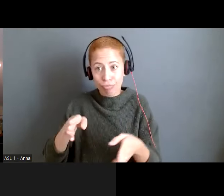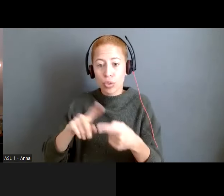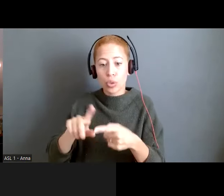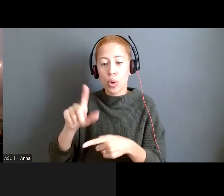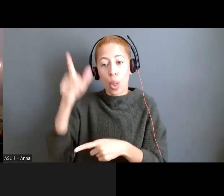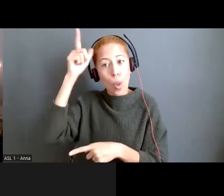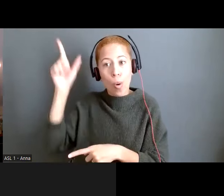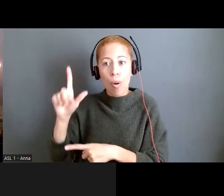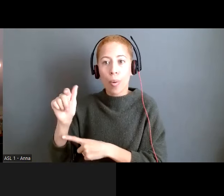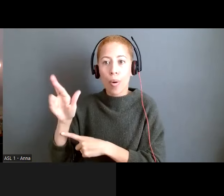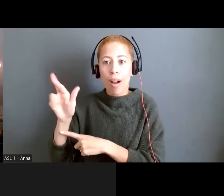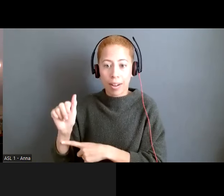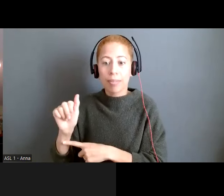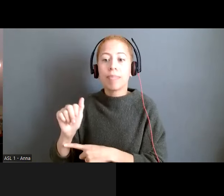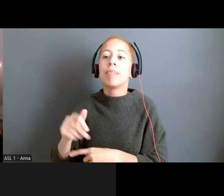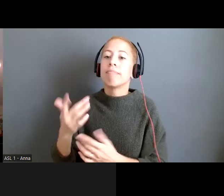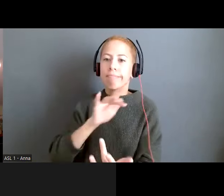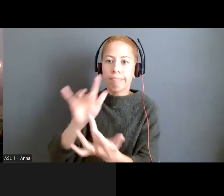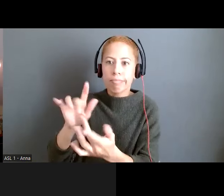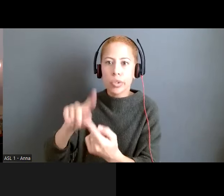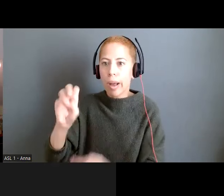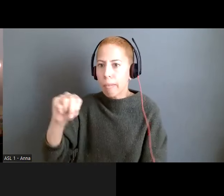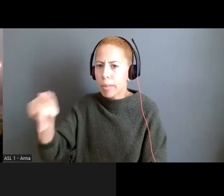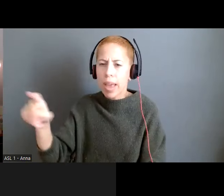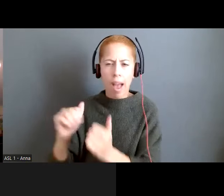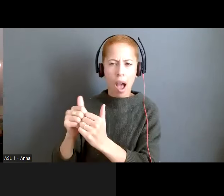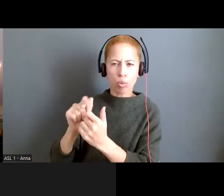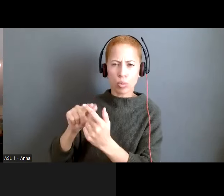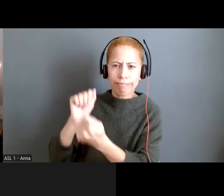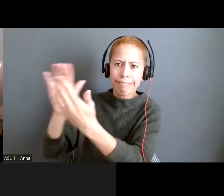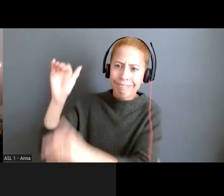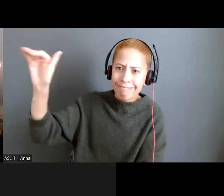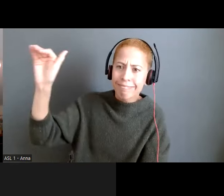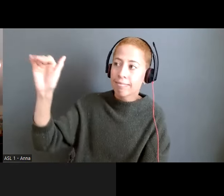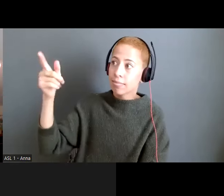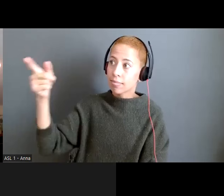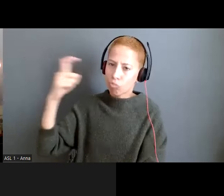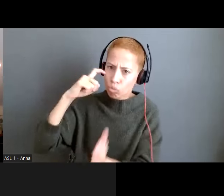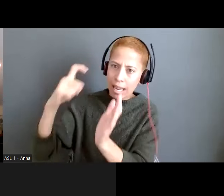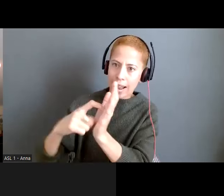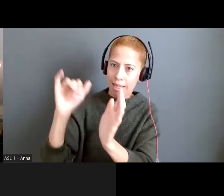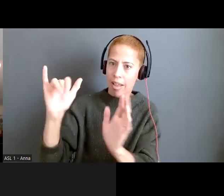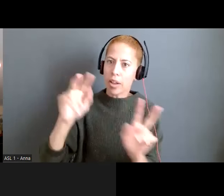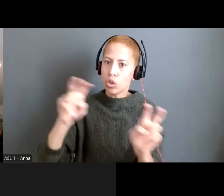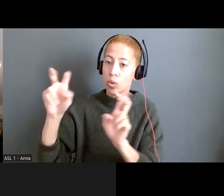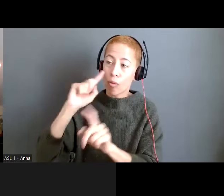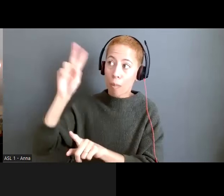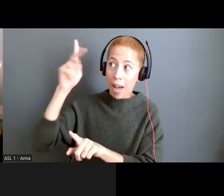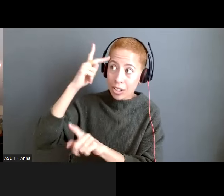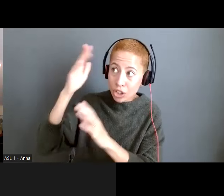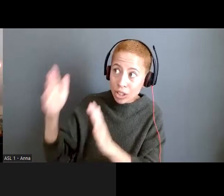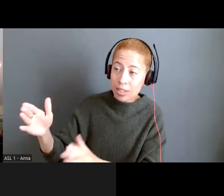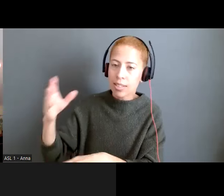out to or MPP and how do we get this on the radar for politicians and changing government to